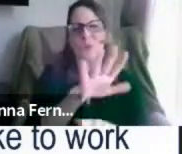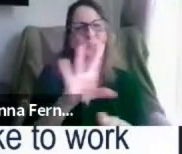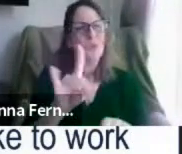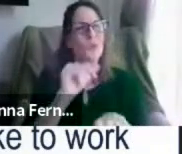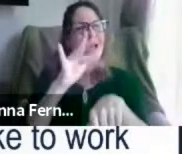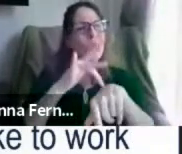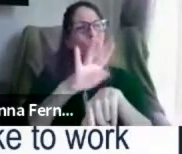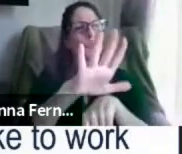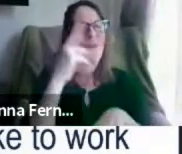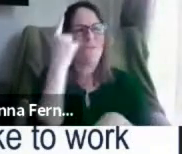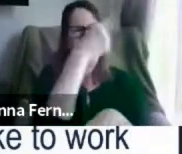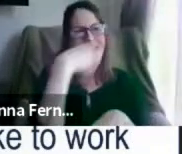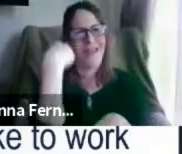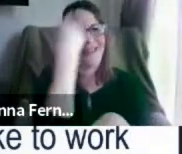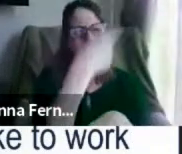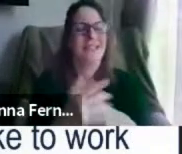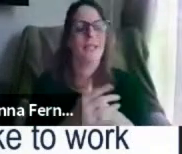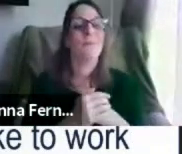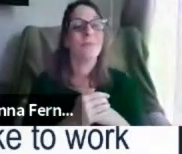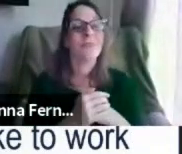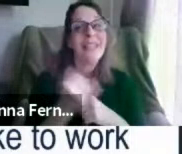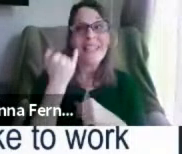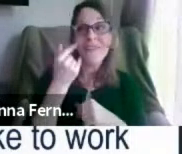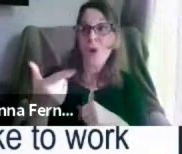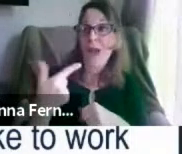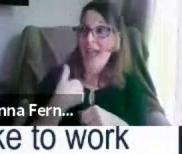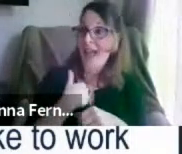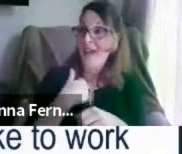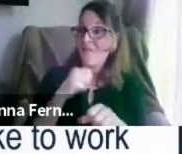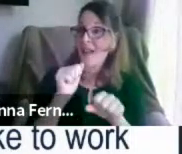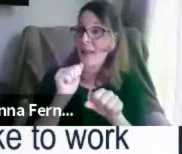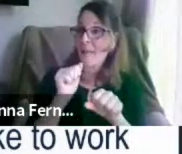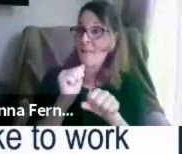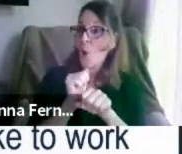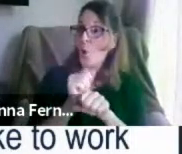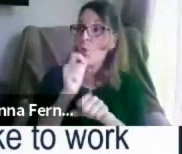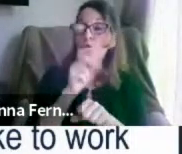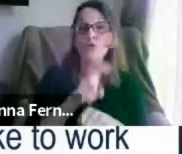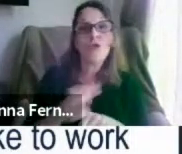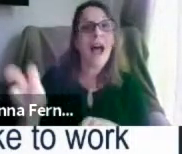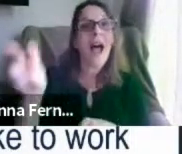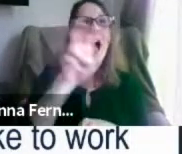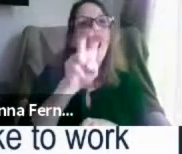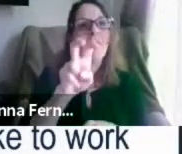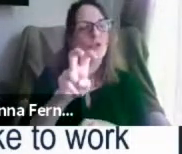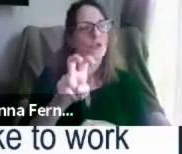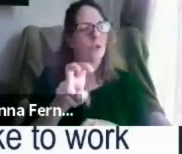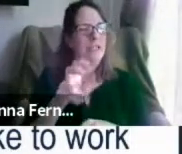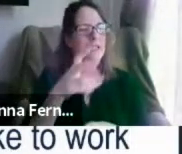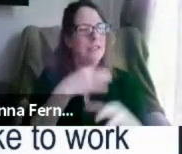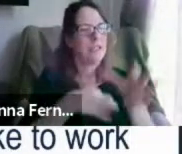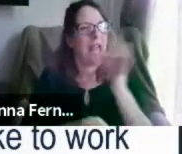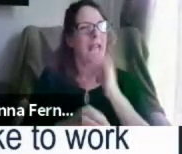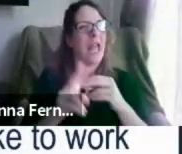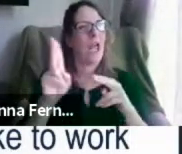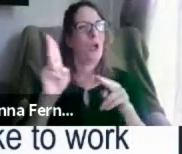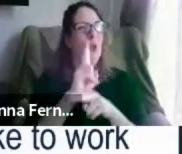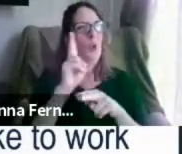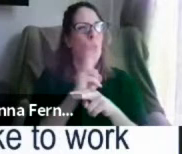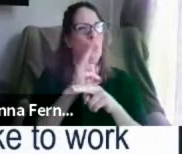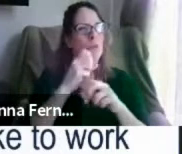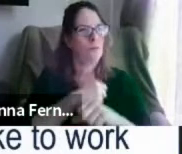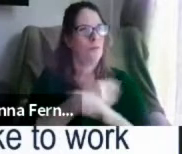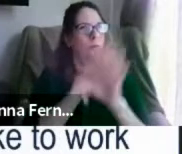faces. And if you have employees that travel for work, try using teleconferencing instead. As we see right